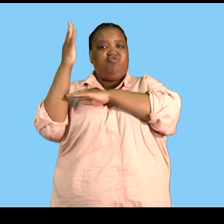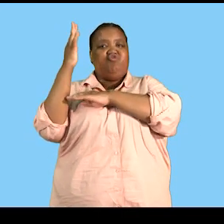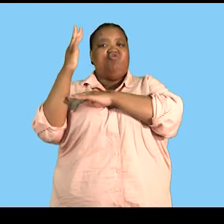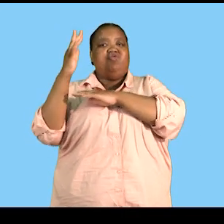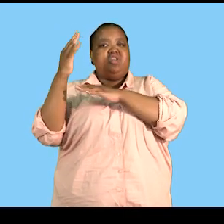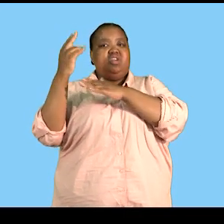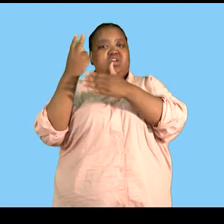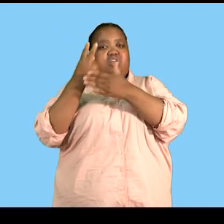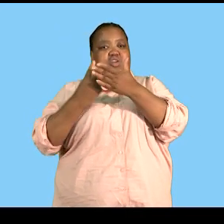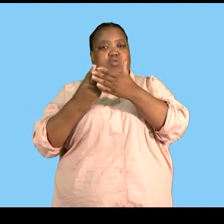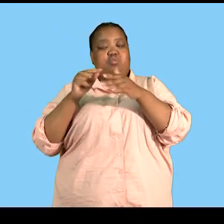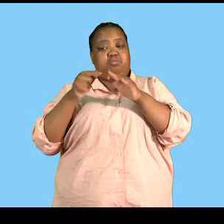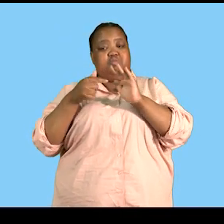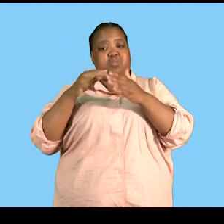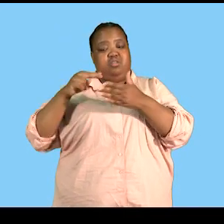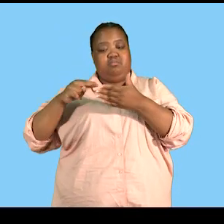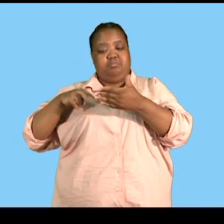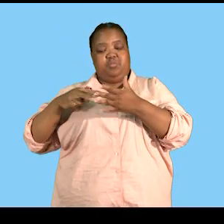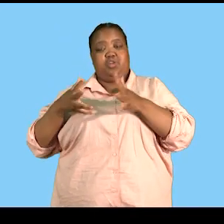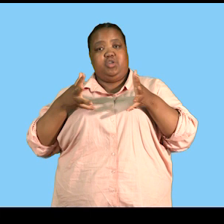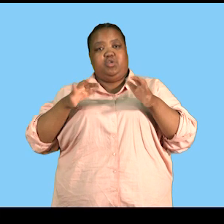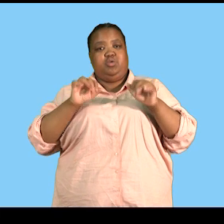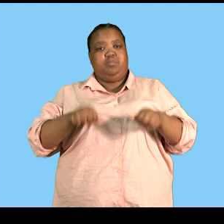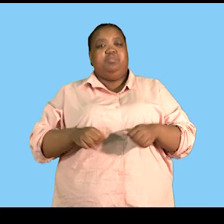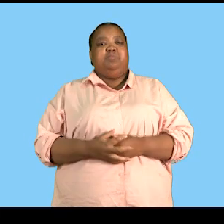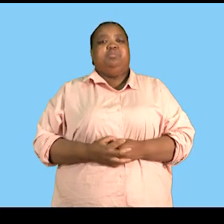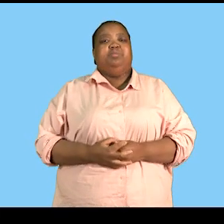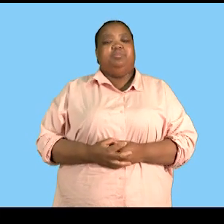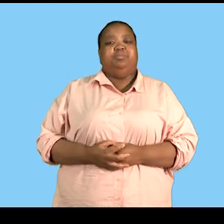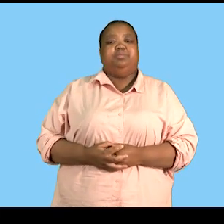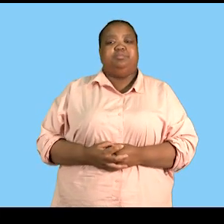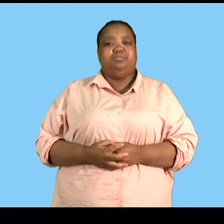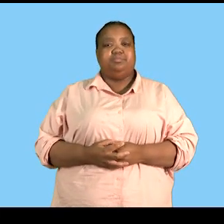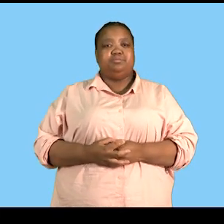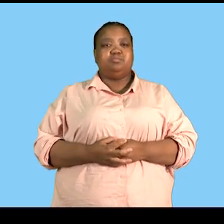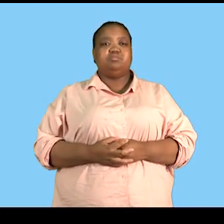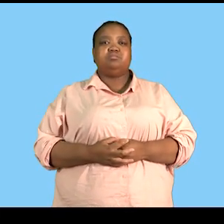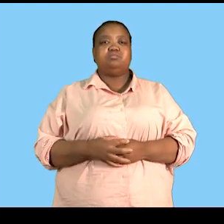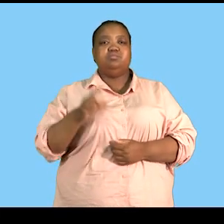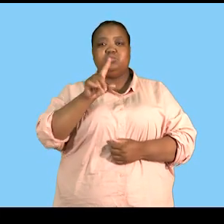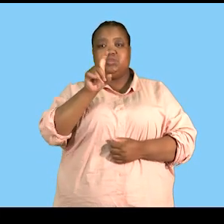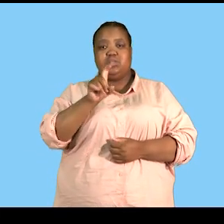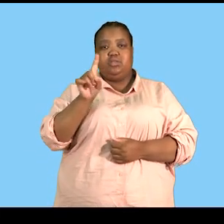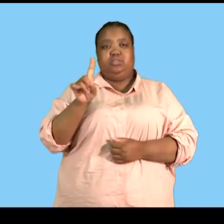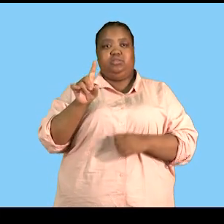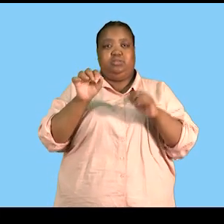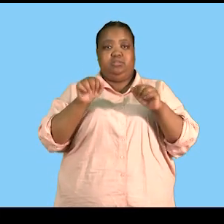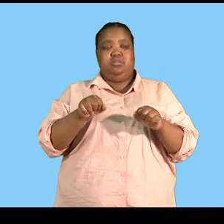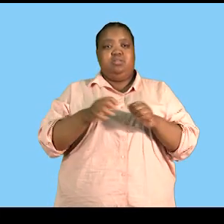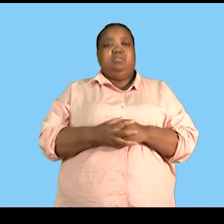tree diagram. This will then be the next one. But let's look at a